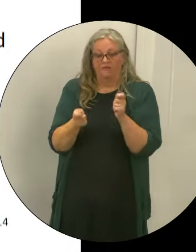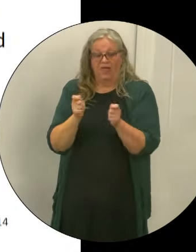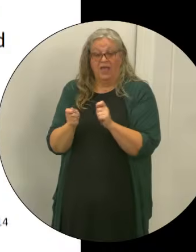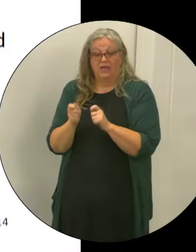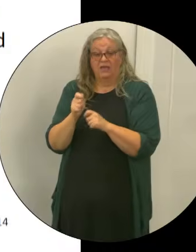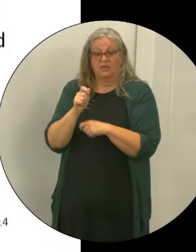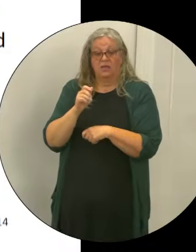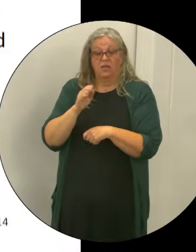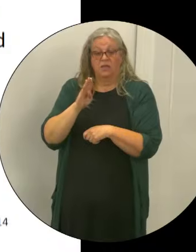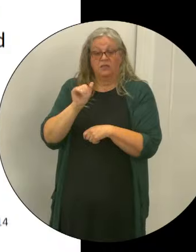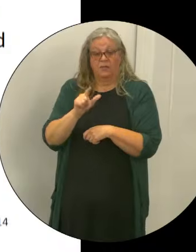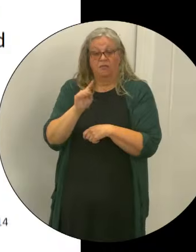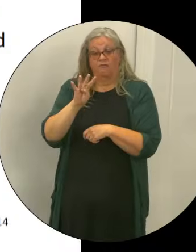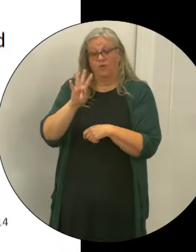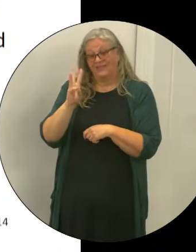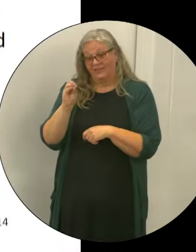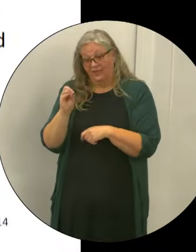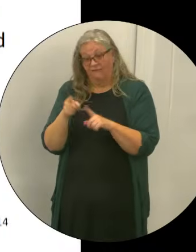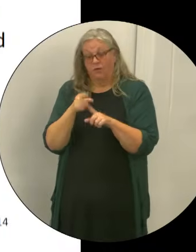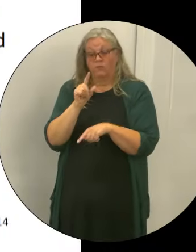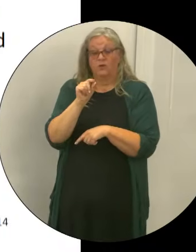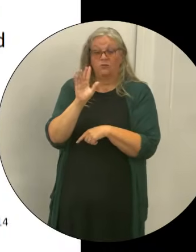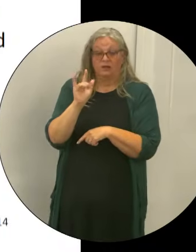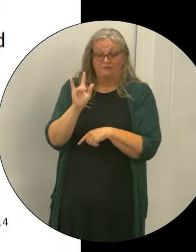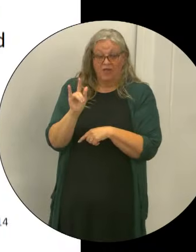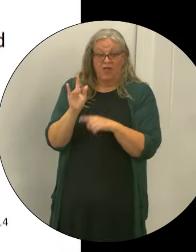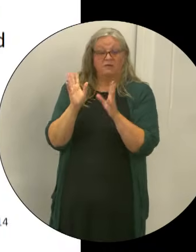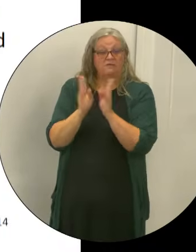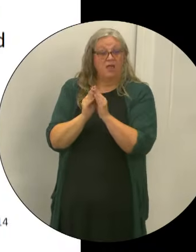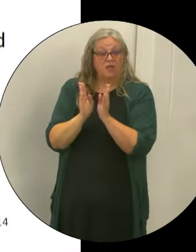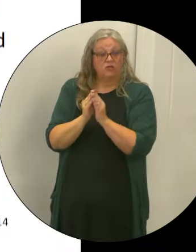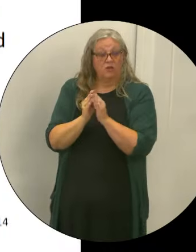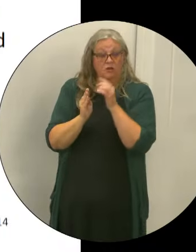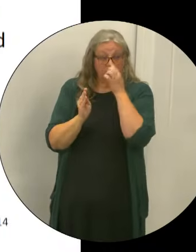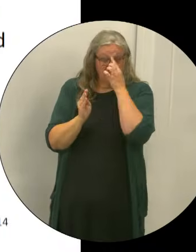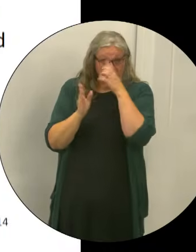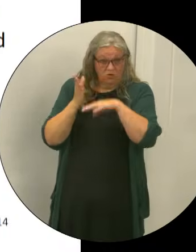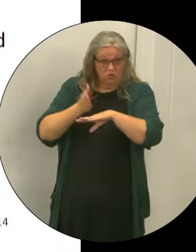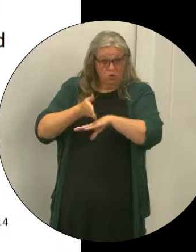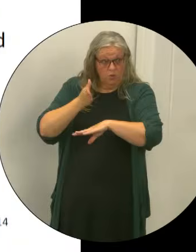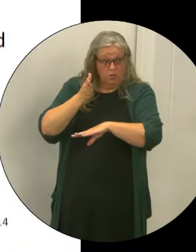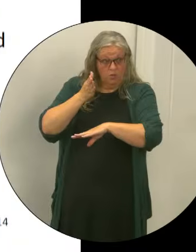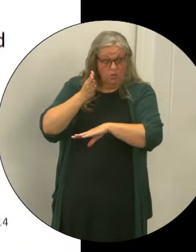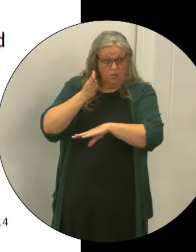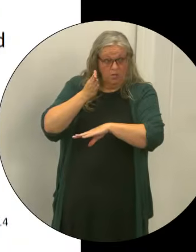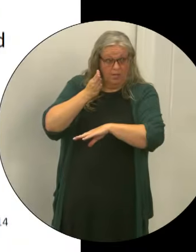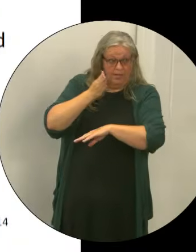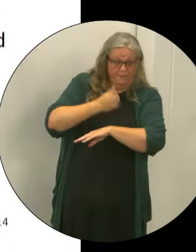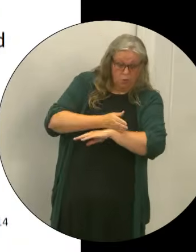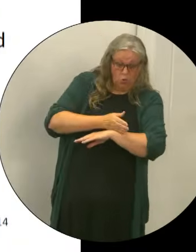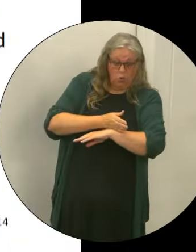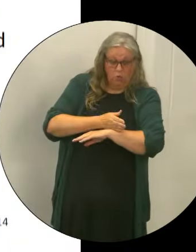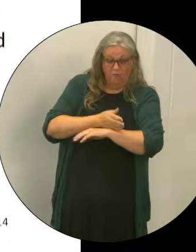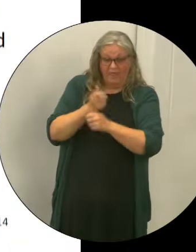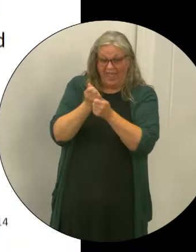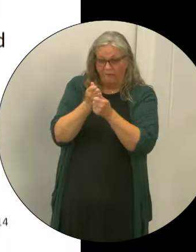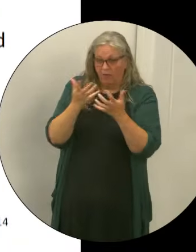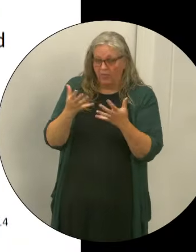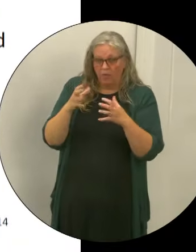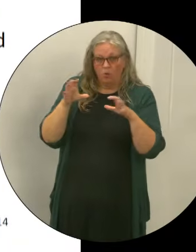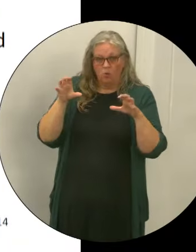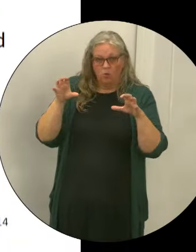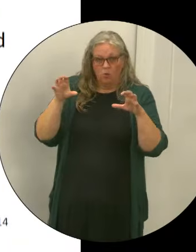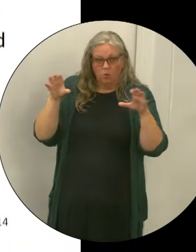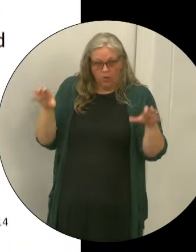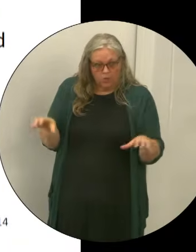460 for the 2025 session to improve everything that we're doing to